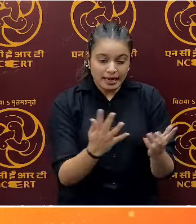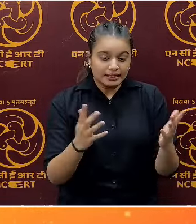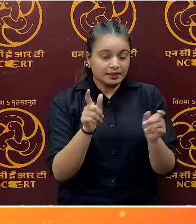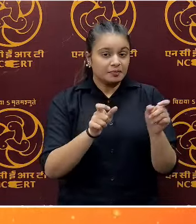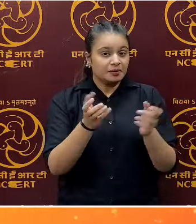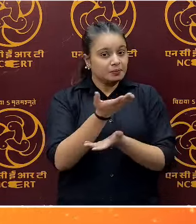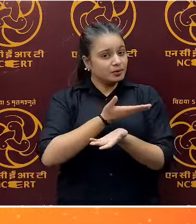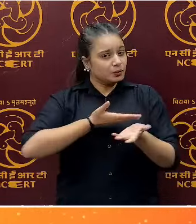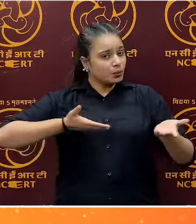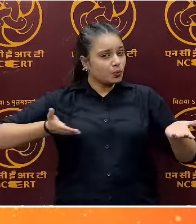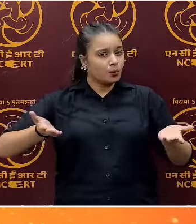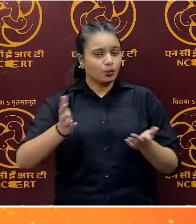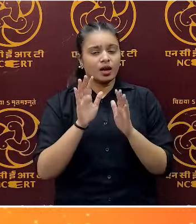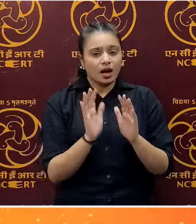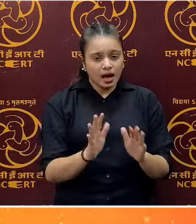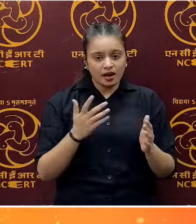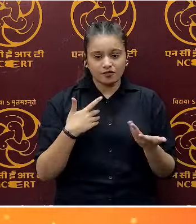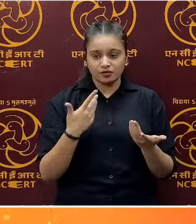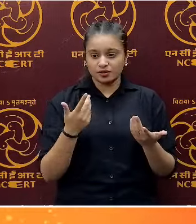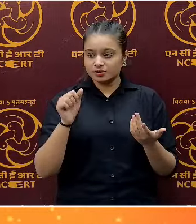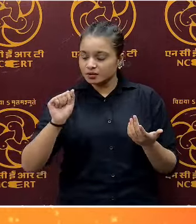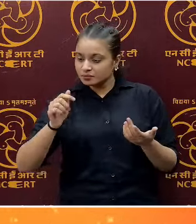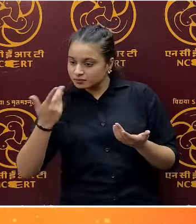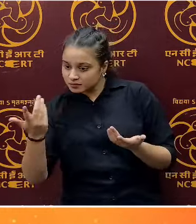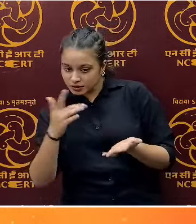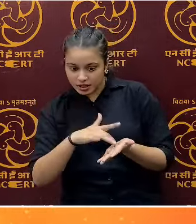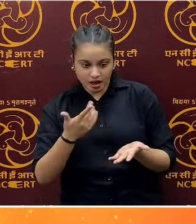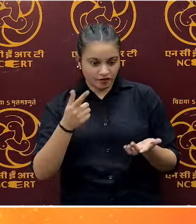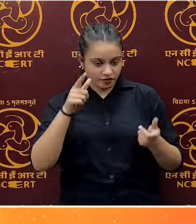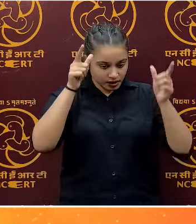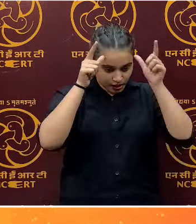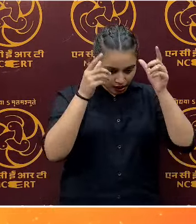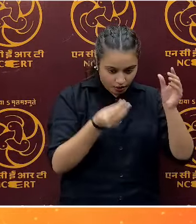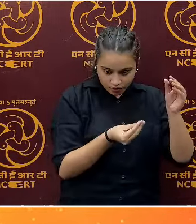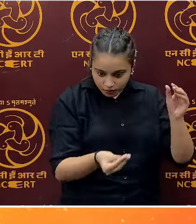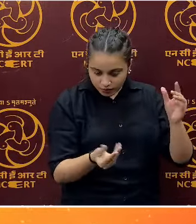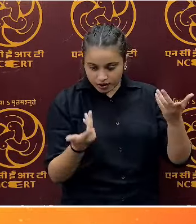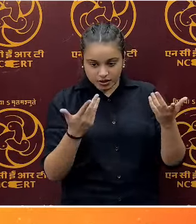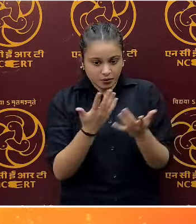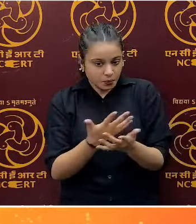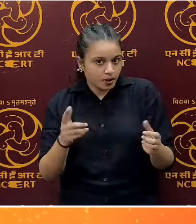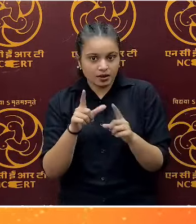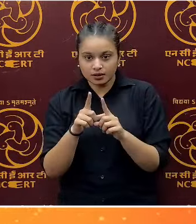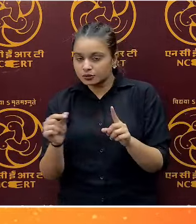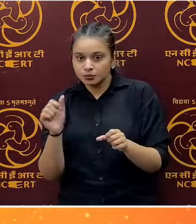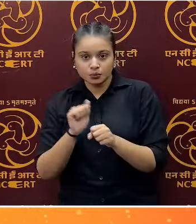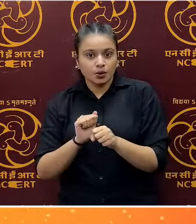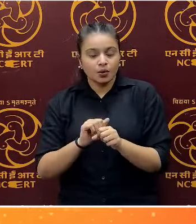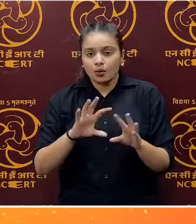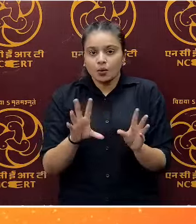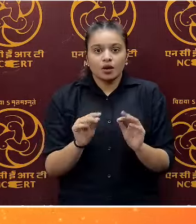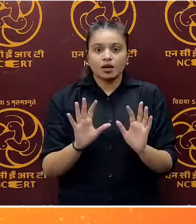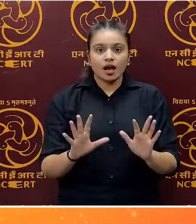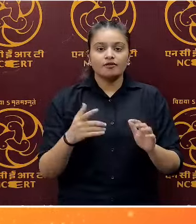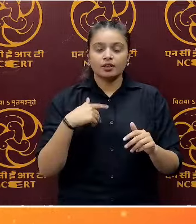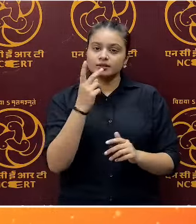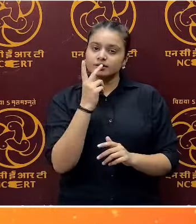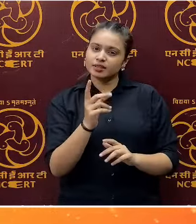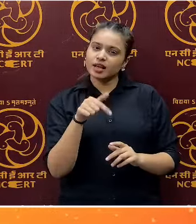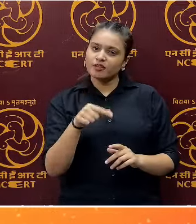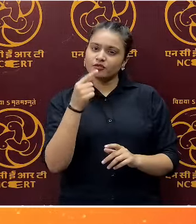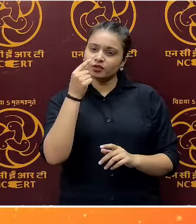see n number of people, like somebody is there near the cow, somebody is doing certain things. As I can see, ma'am, I can see this